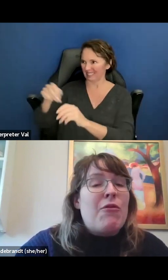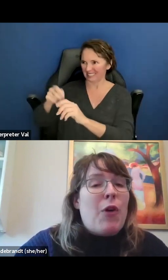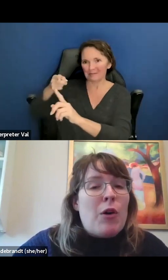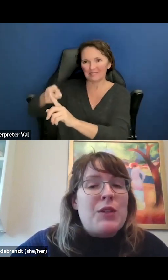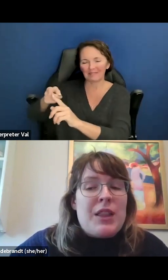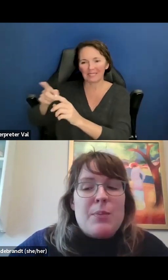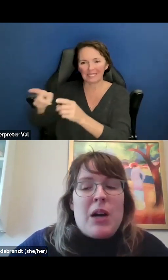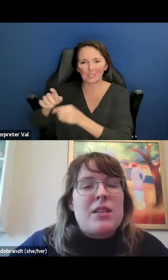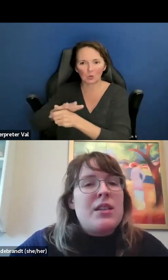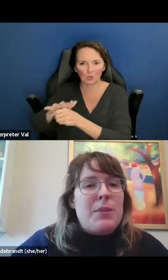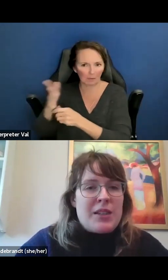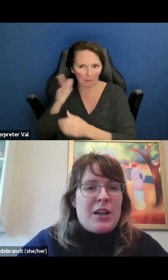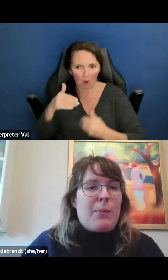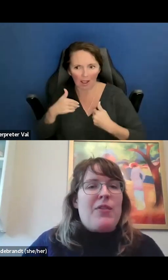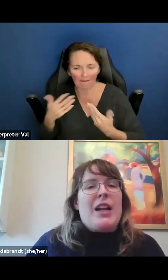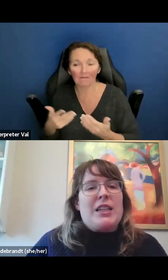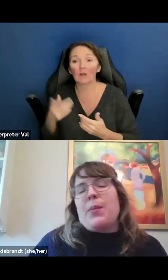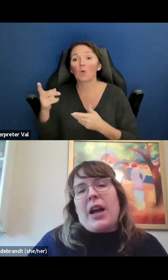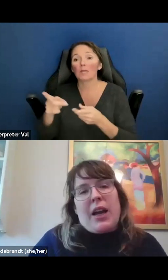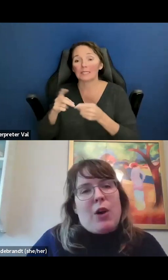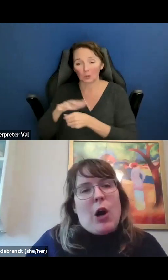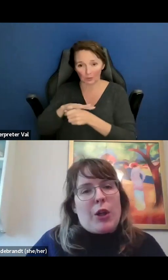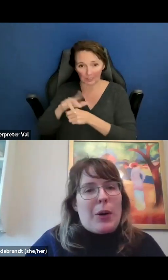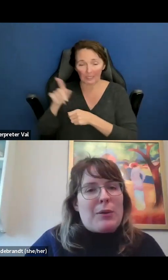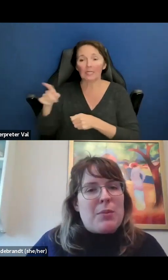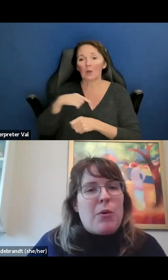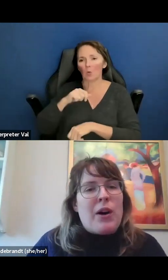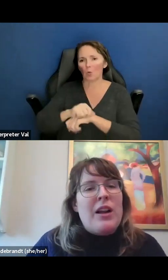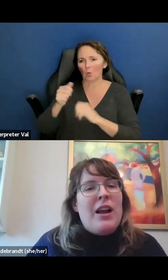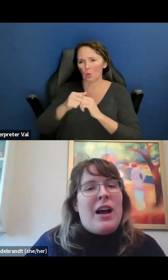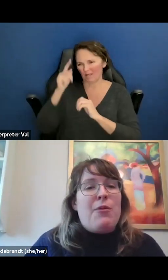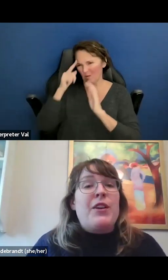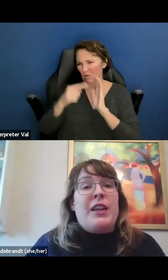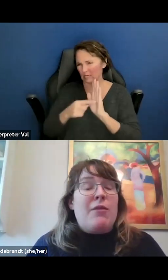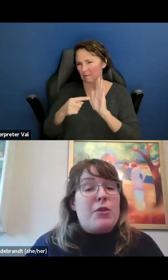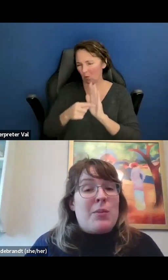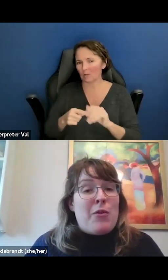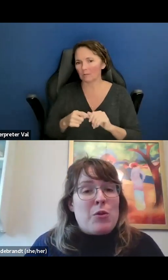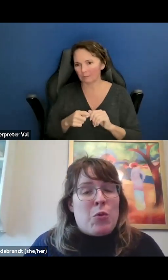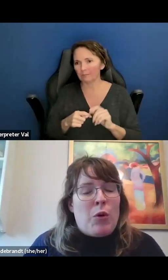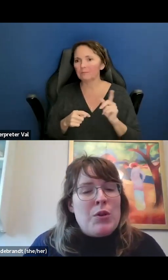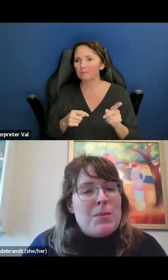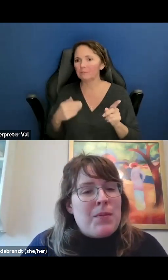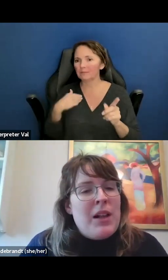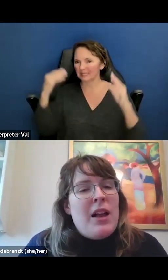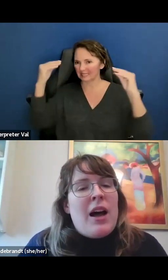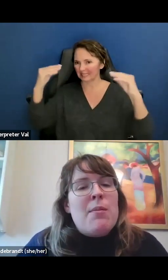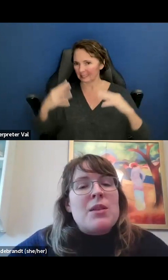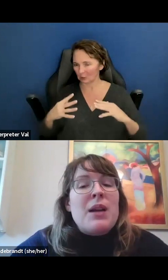really involved in these processes because they're providing some of that kind of on the ground support, filling in for some of those